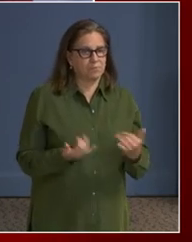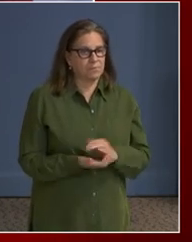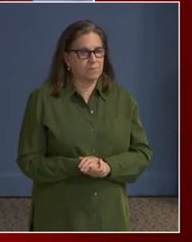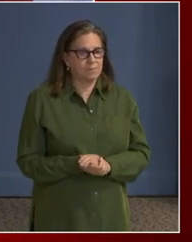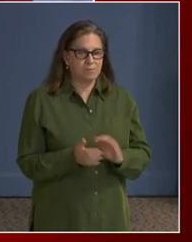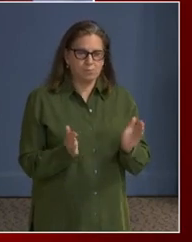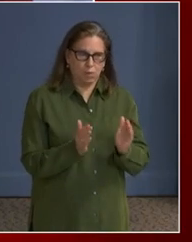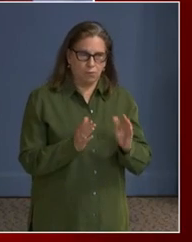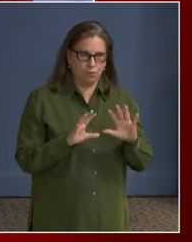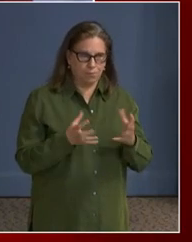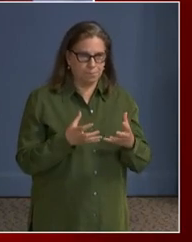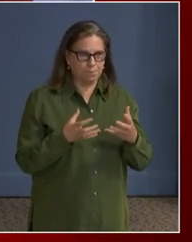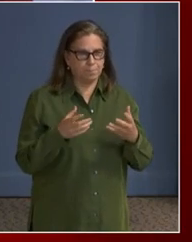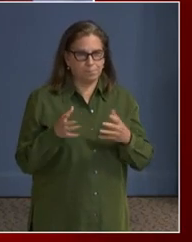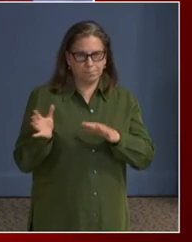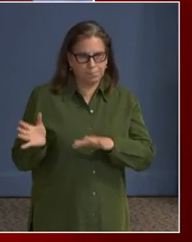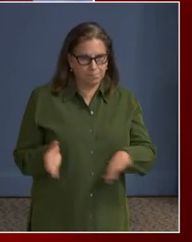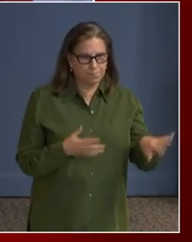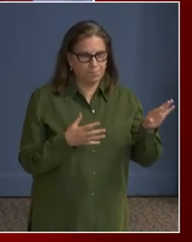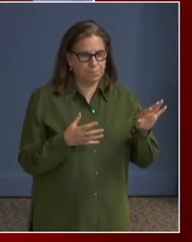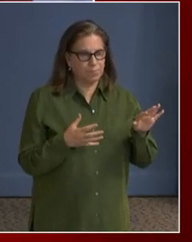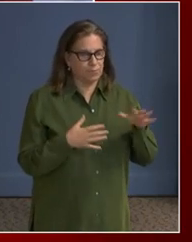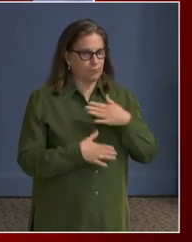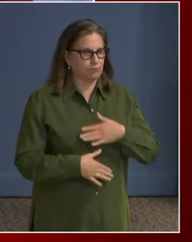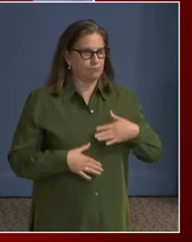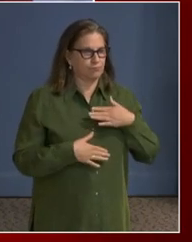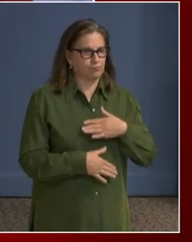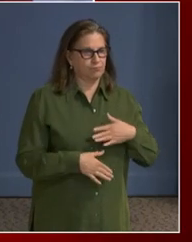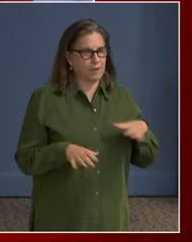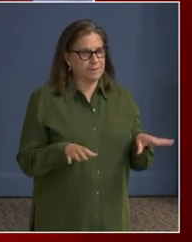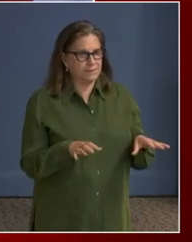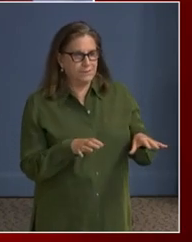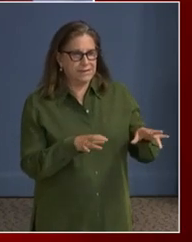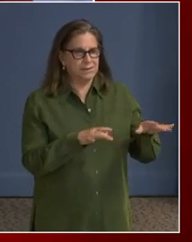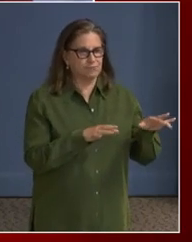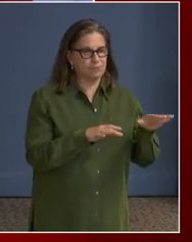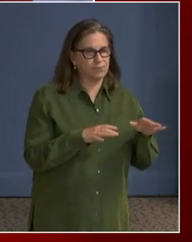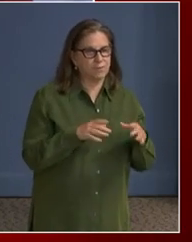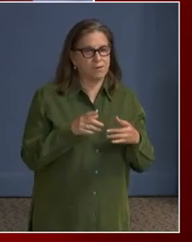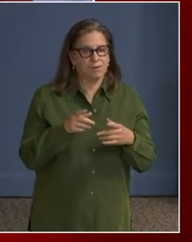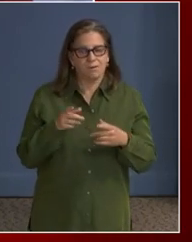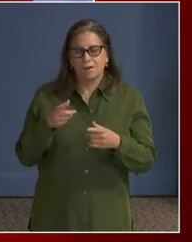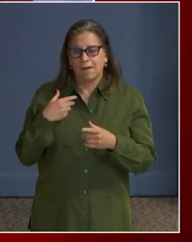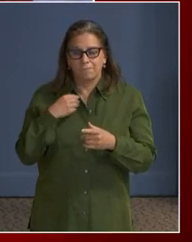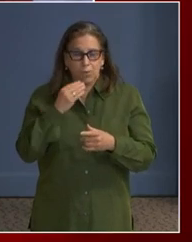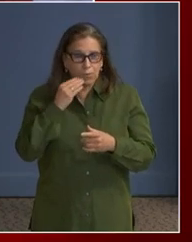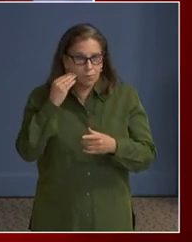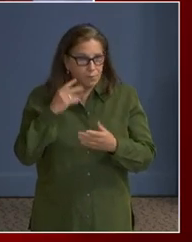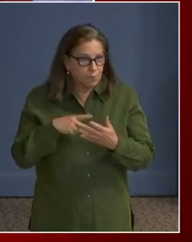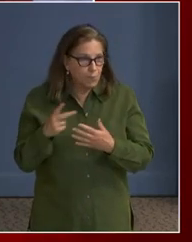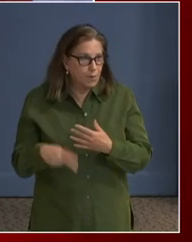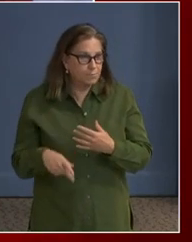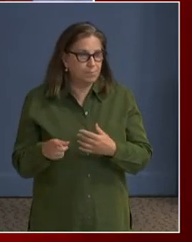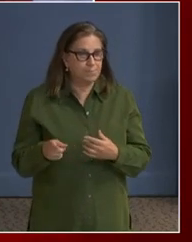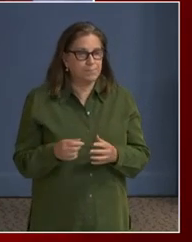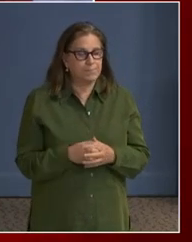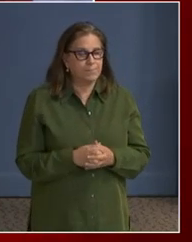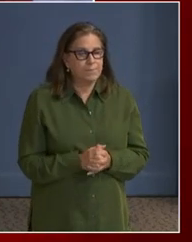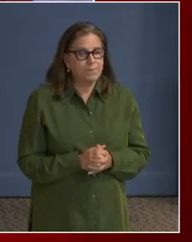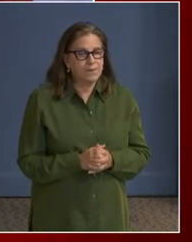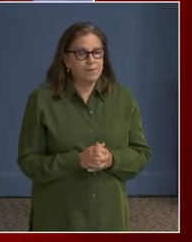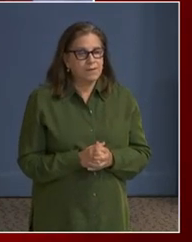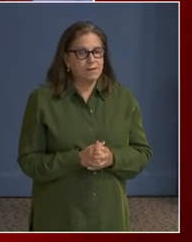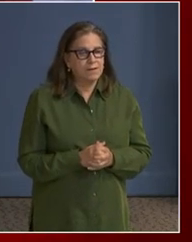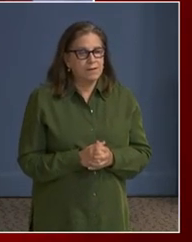group rec activities in addition to Rec at Home programs starting, where we have